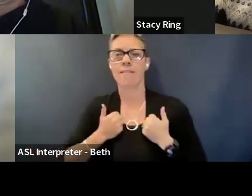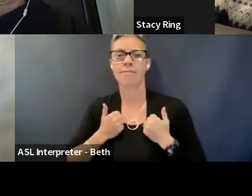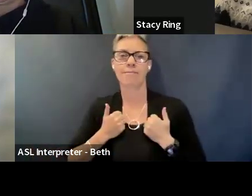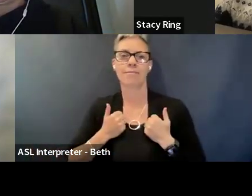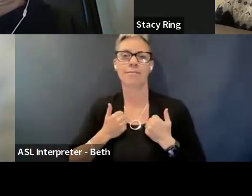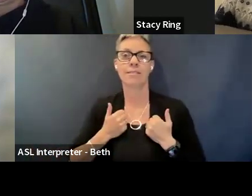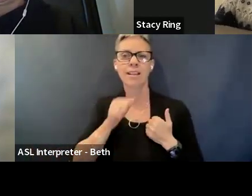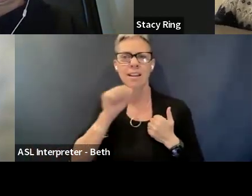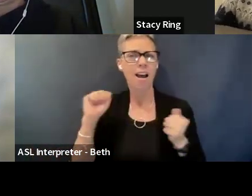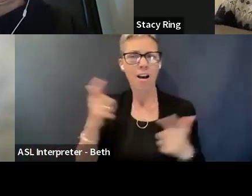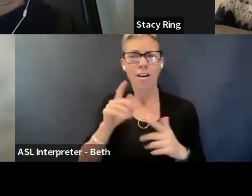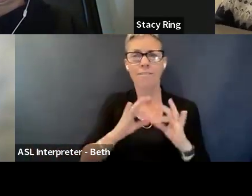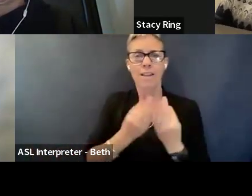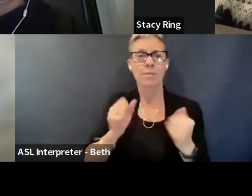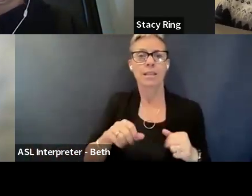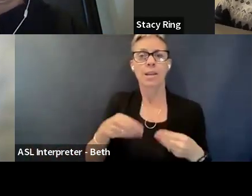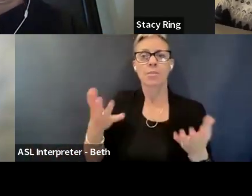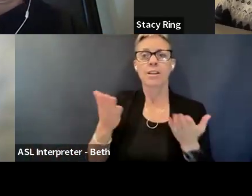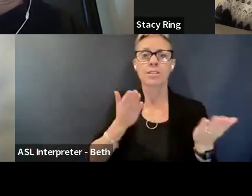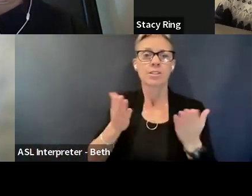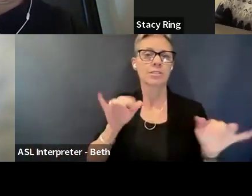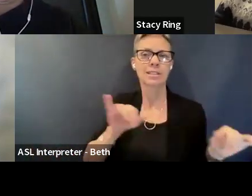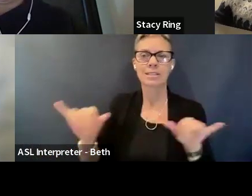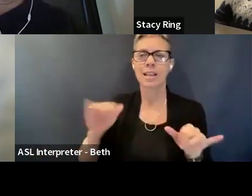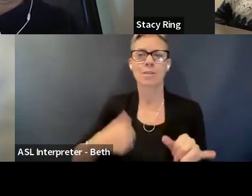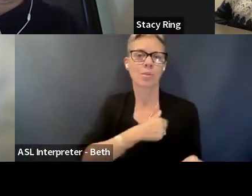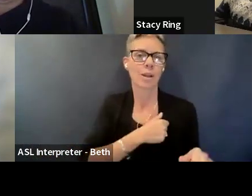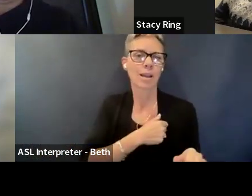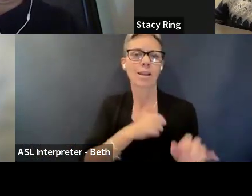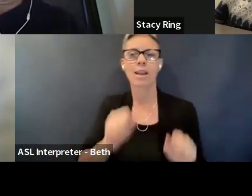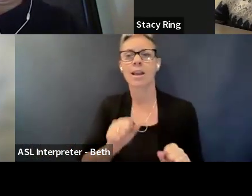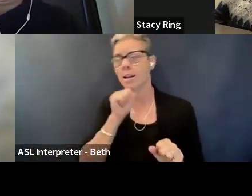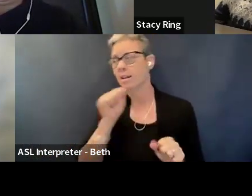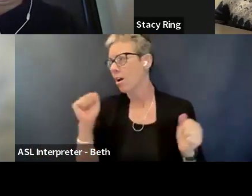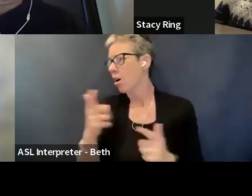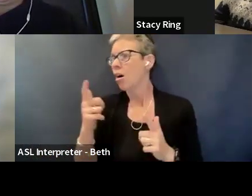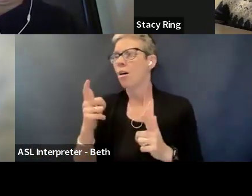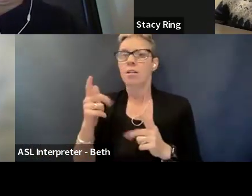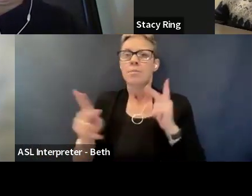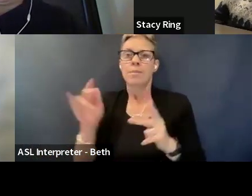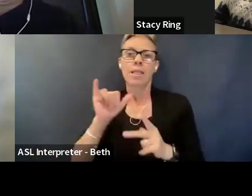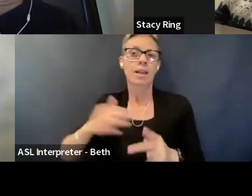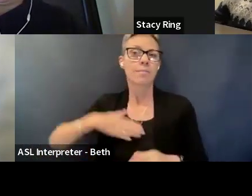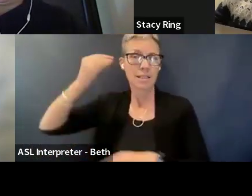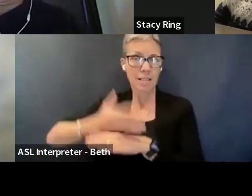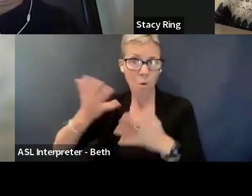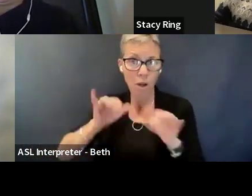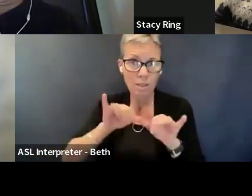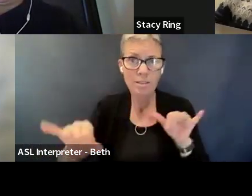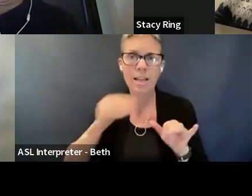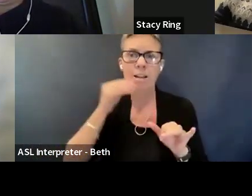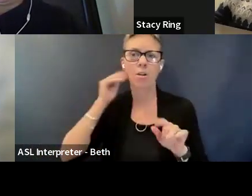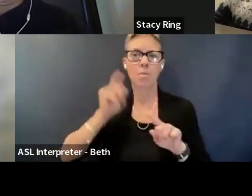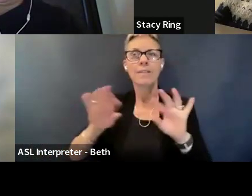every family can provide the services at home, and not every individual like my son wants to remain at home. But for families